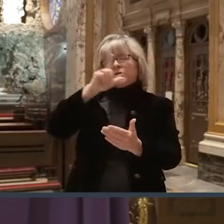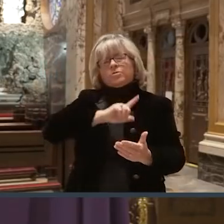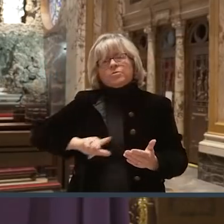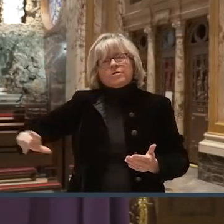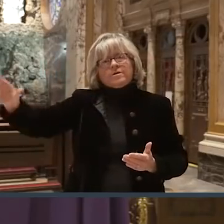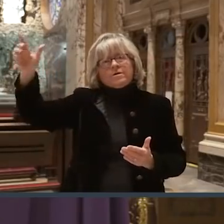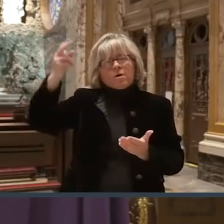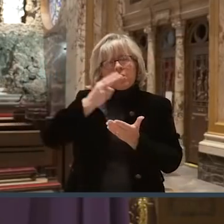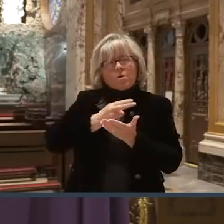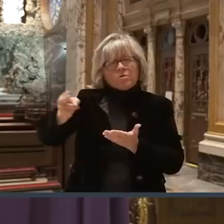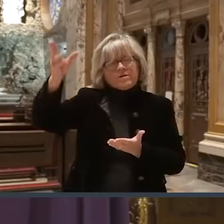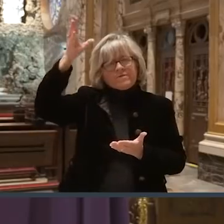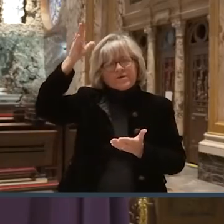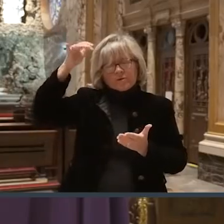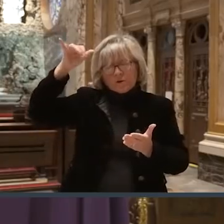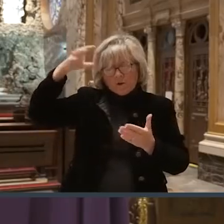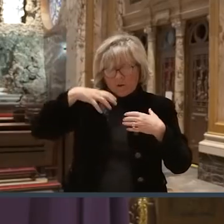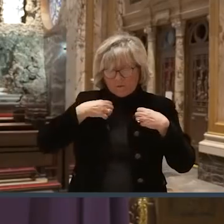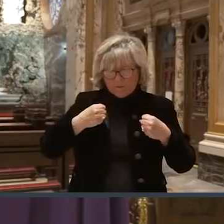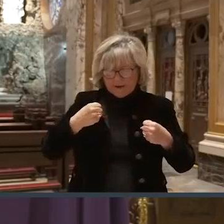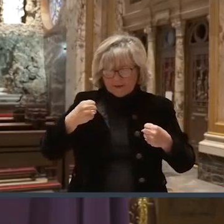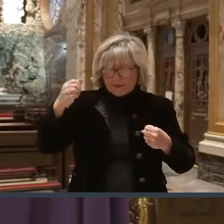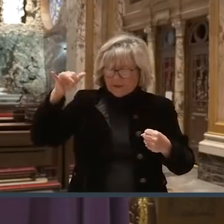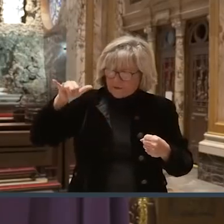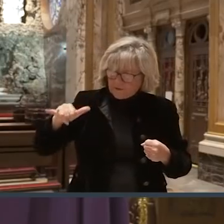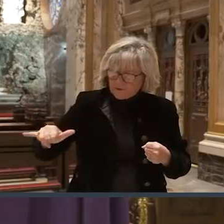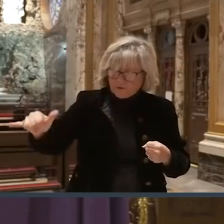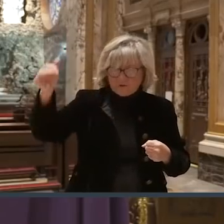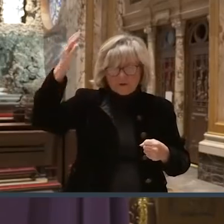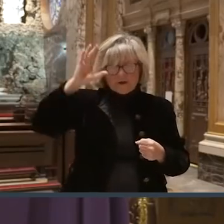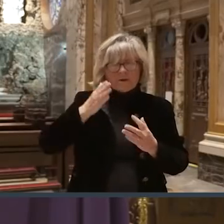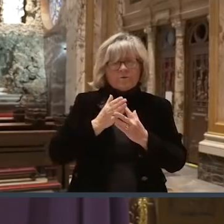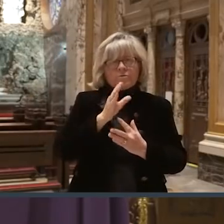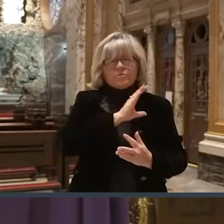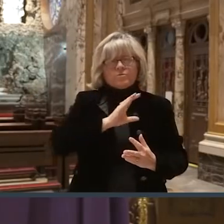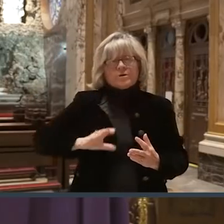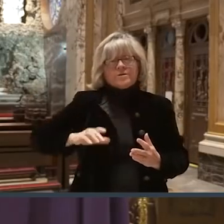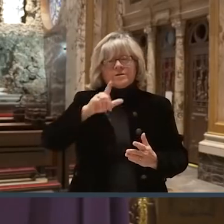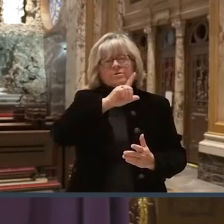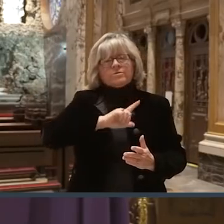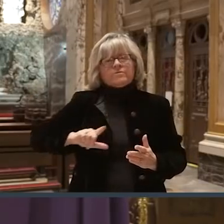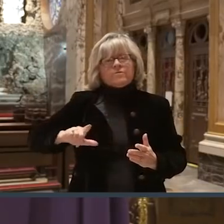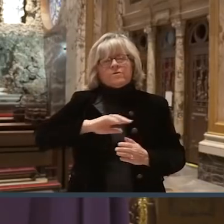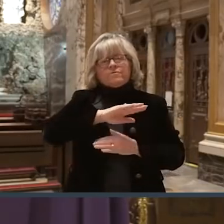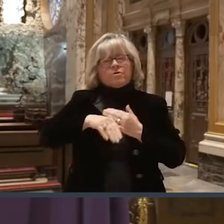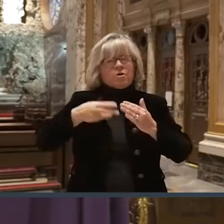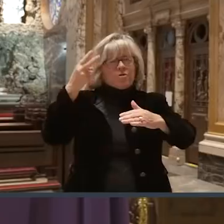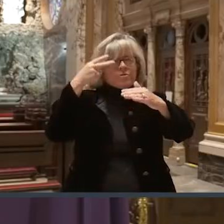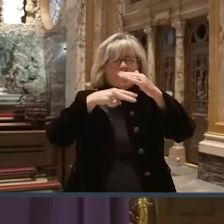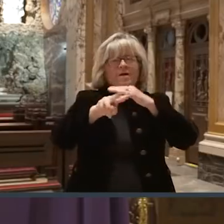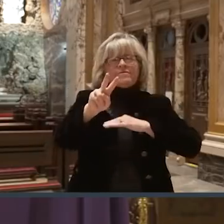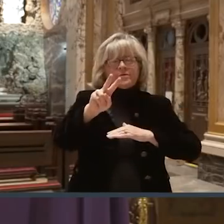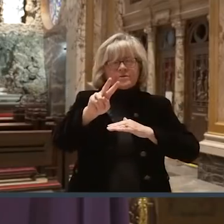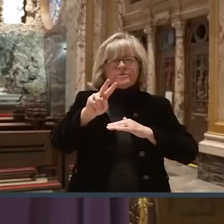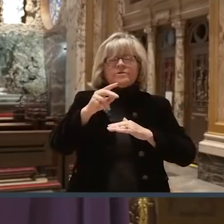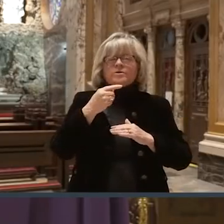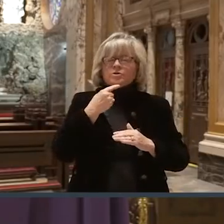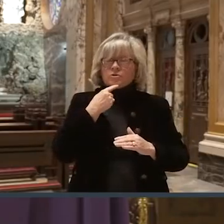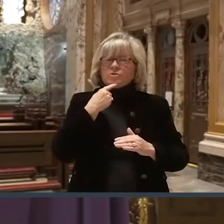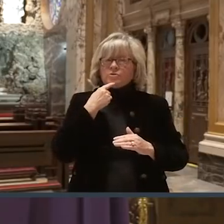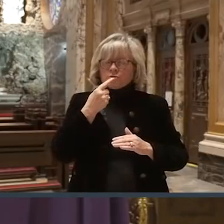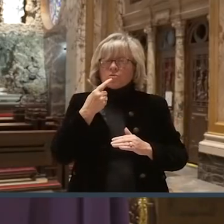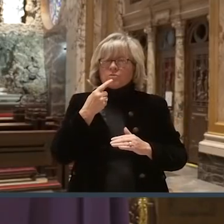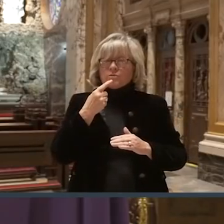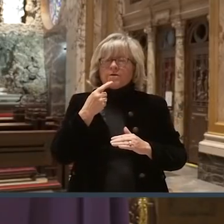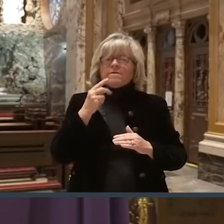Father, Almighty and Eternal God, through Christ our Lord. For all the oracles of the prophets foretold him. The